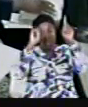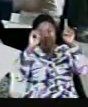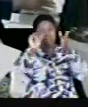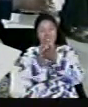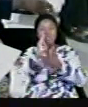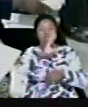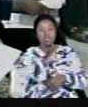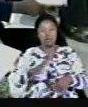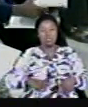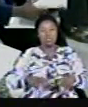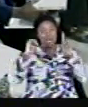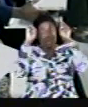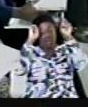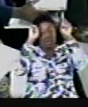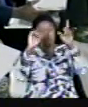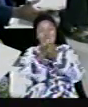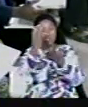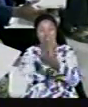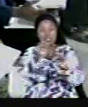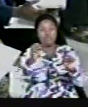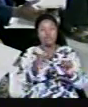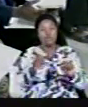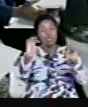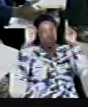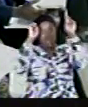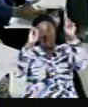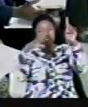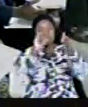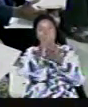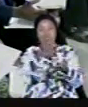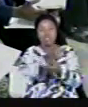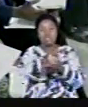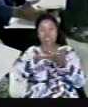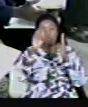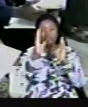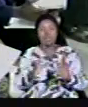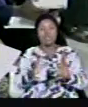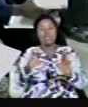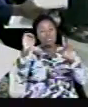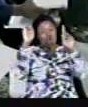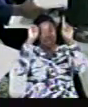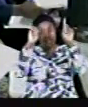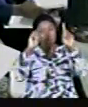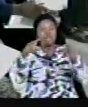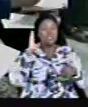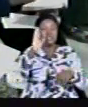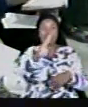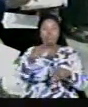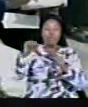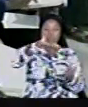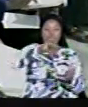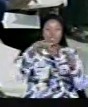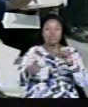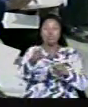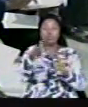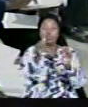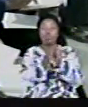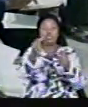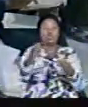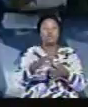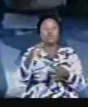savior, he, that's a sanctifier, he shall baptize you with the Holy